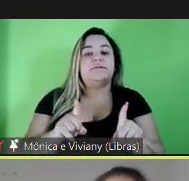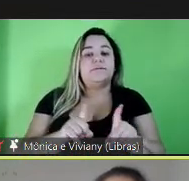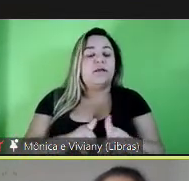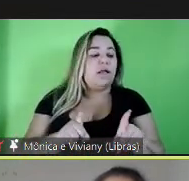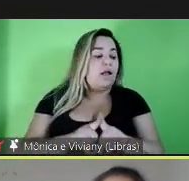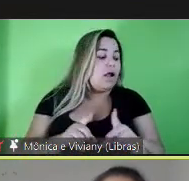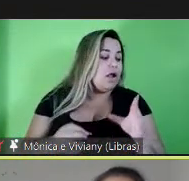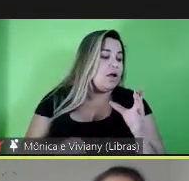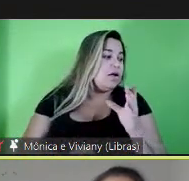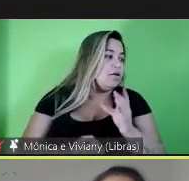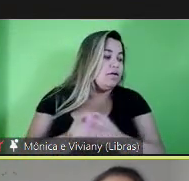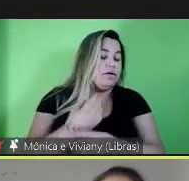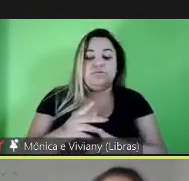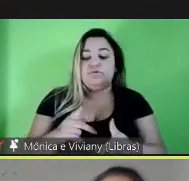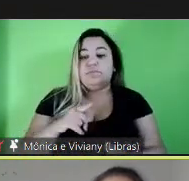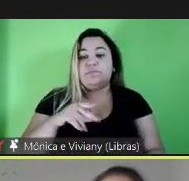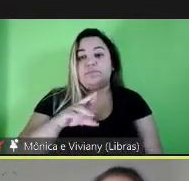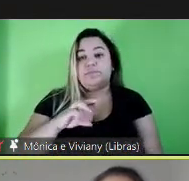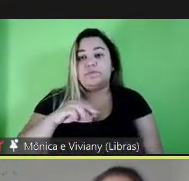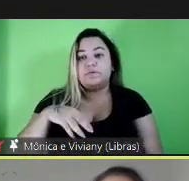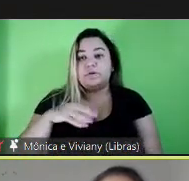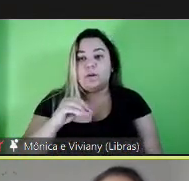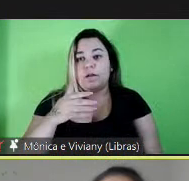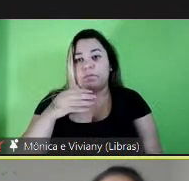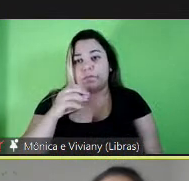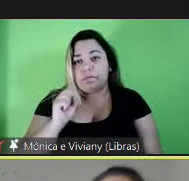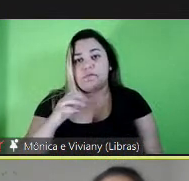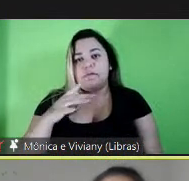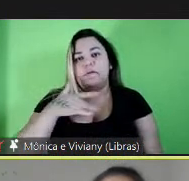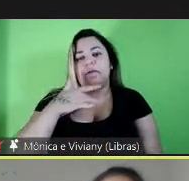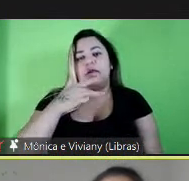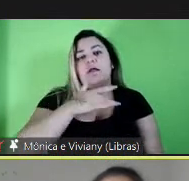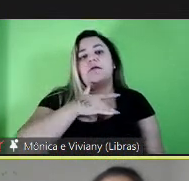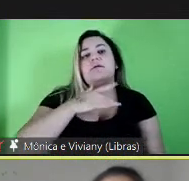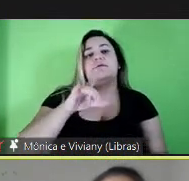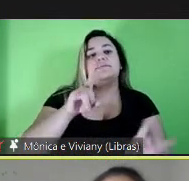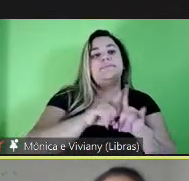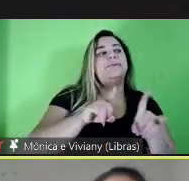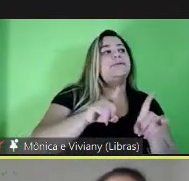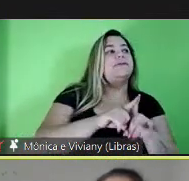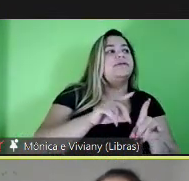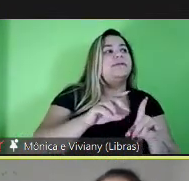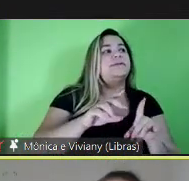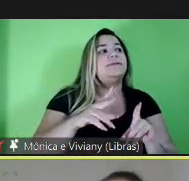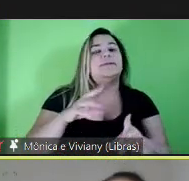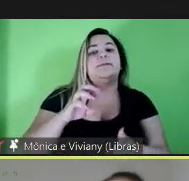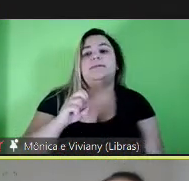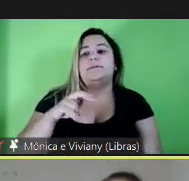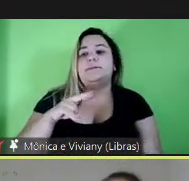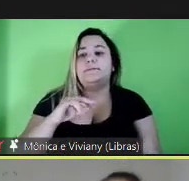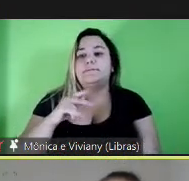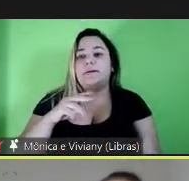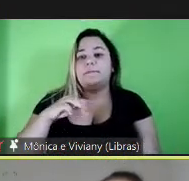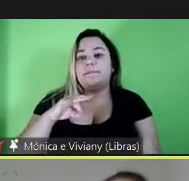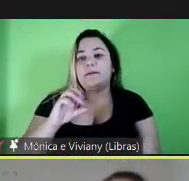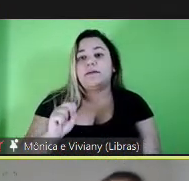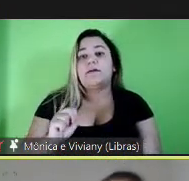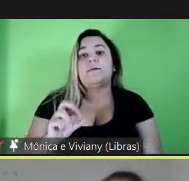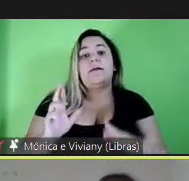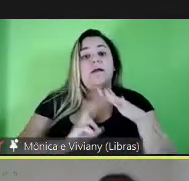tool that creates map for public equipments to promote health. And here the registry of some of these equipments, which would